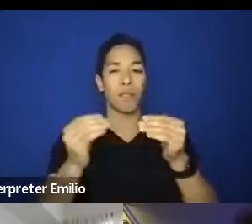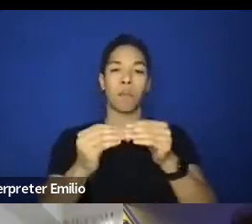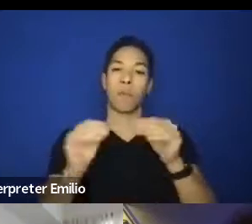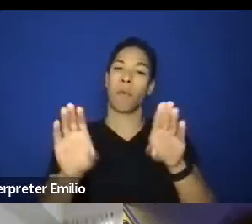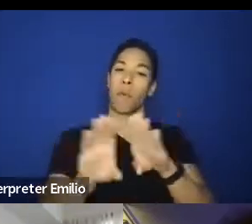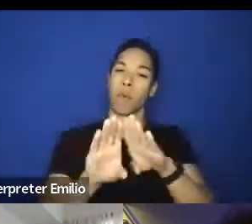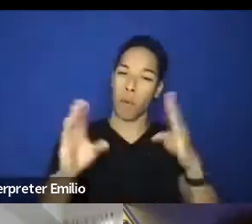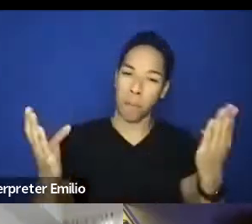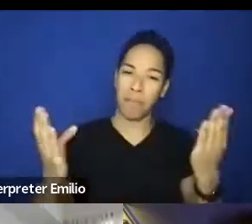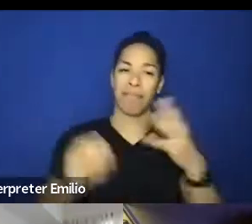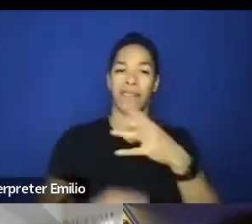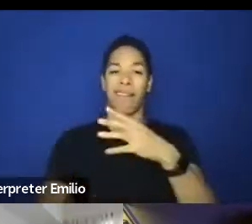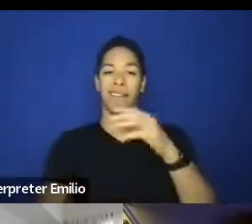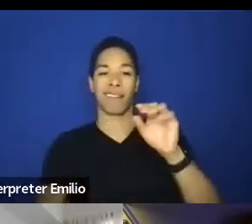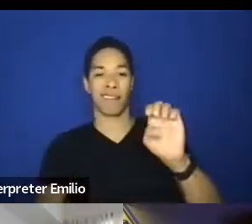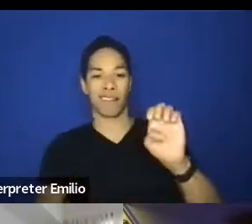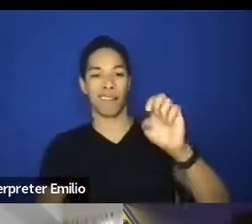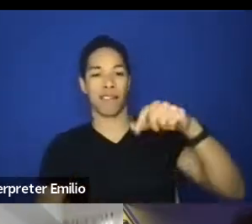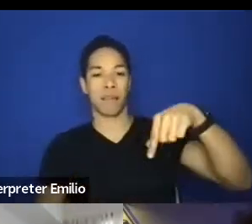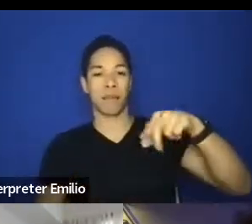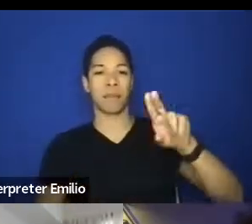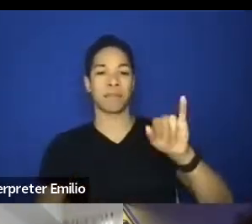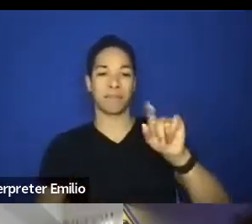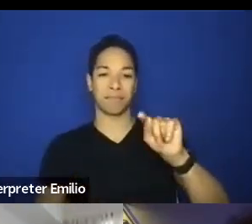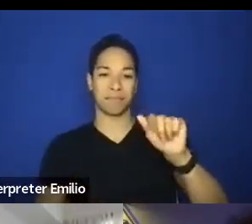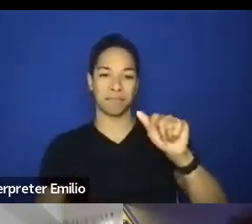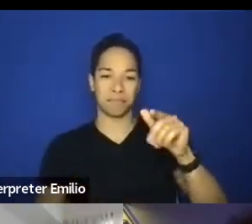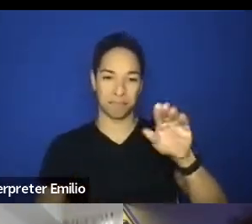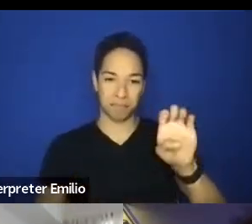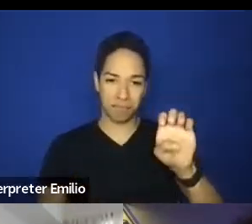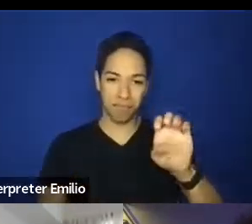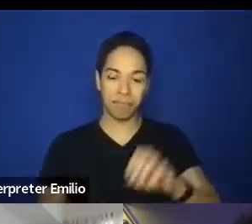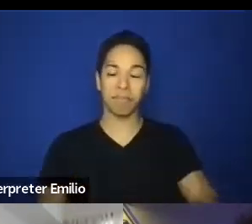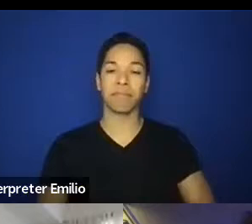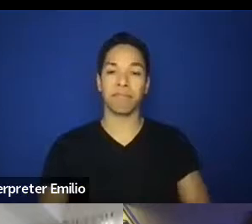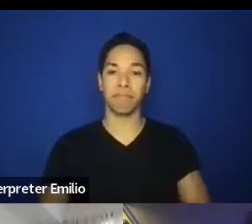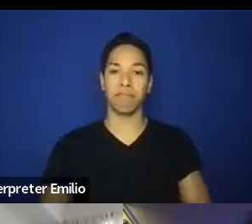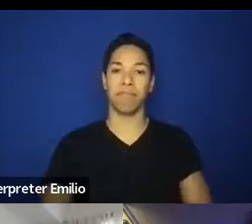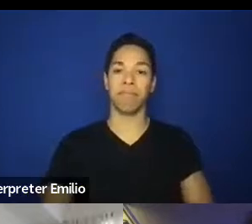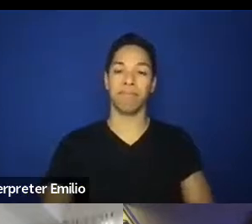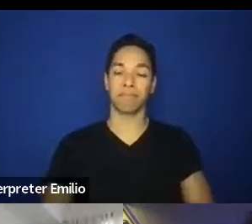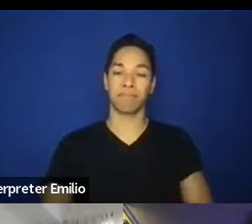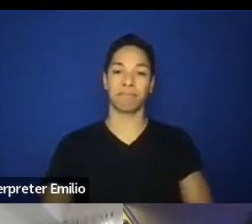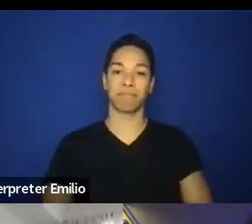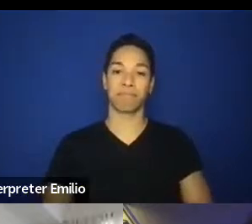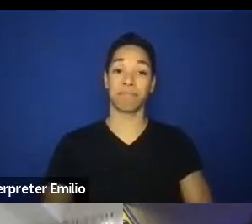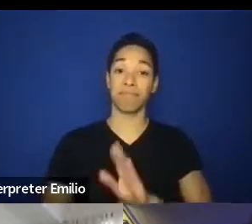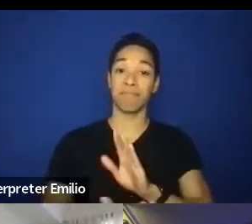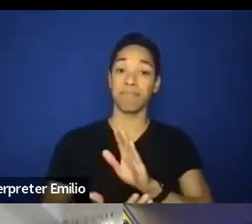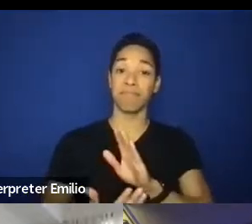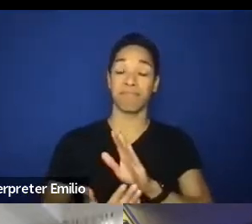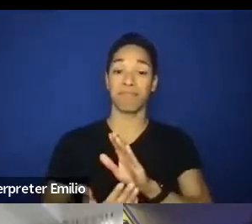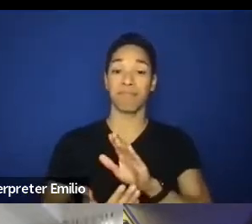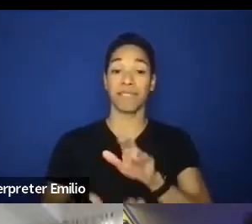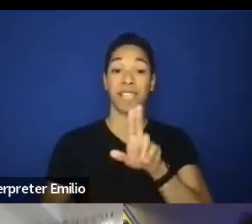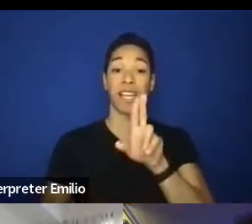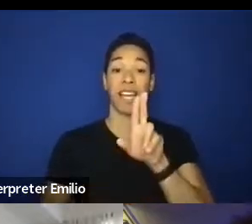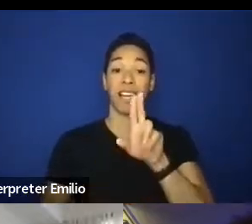equitable. And definitely agree, like decentering ourselves is very, very